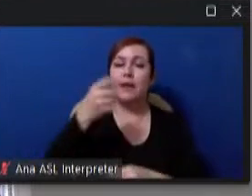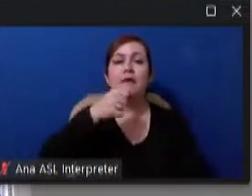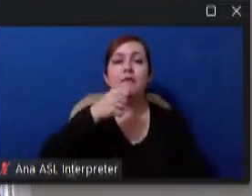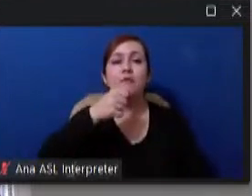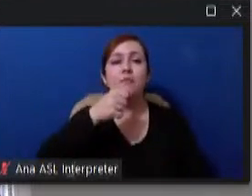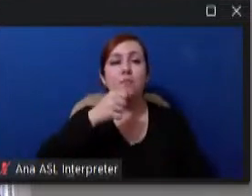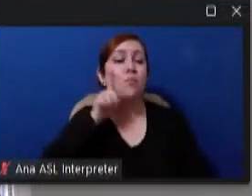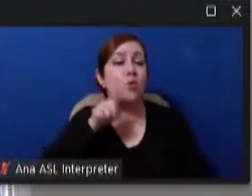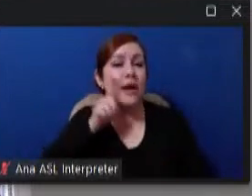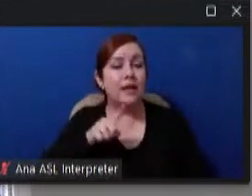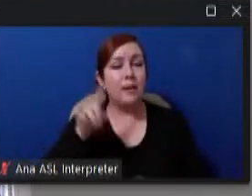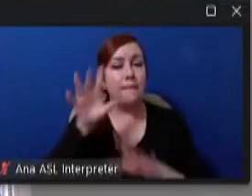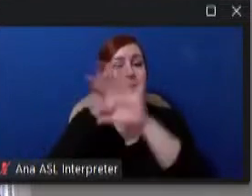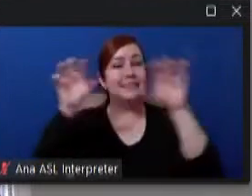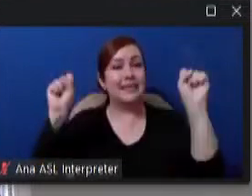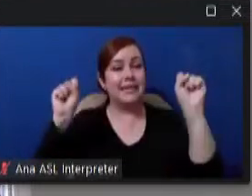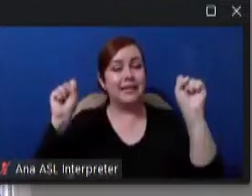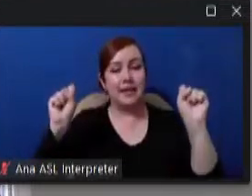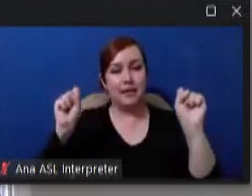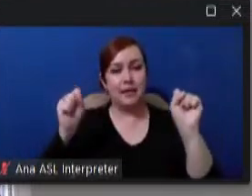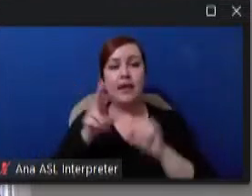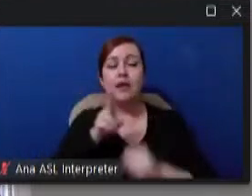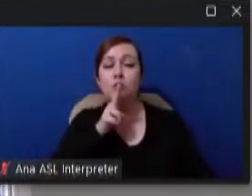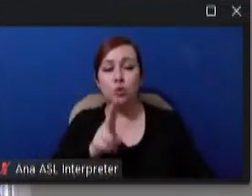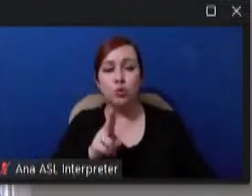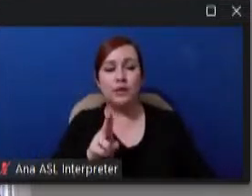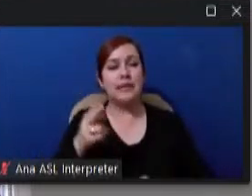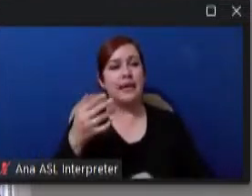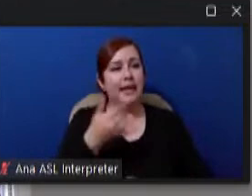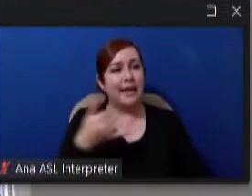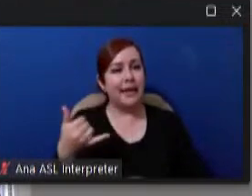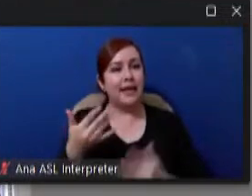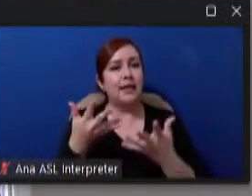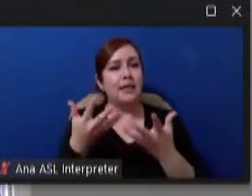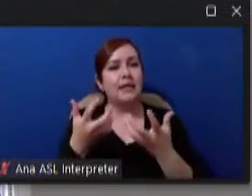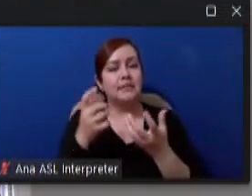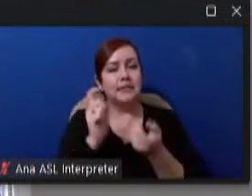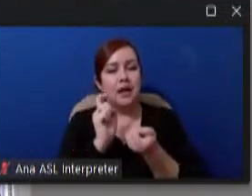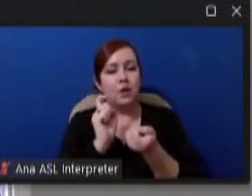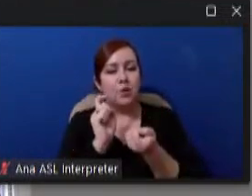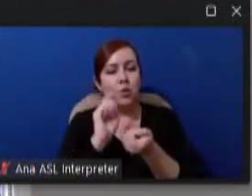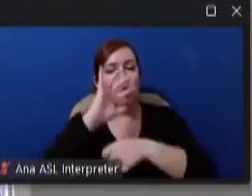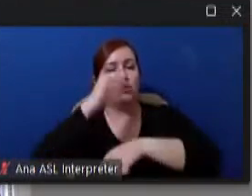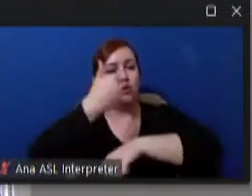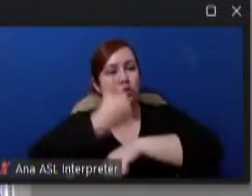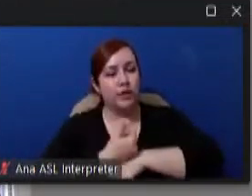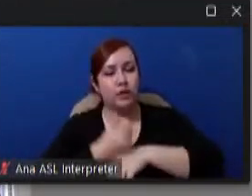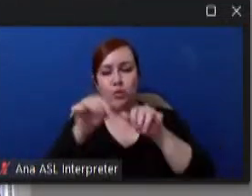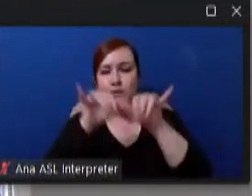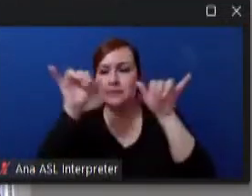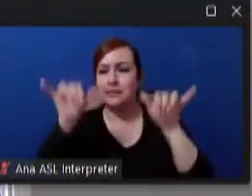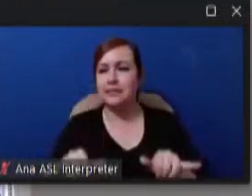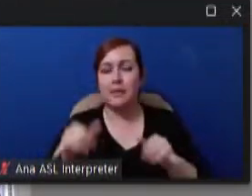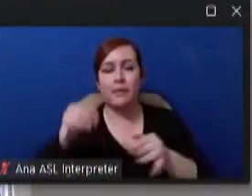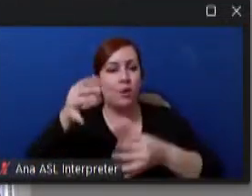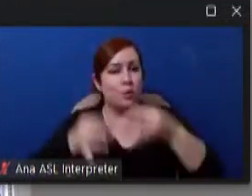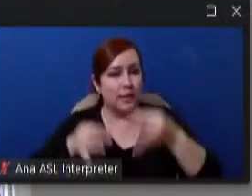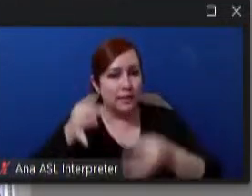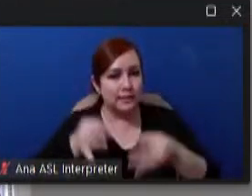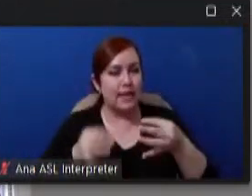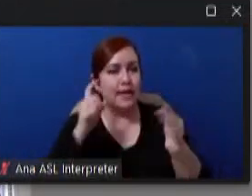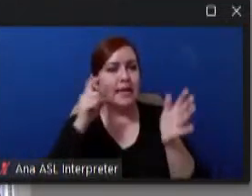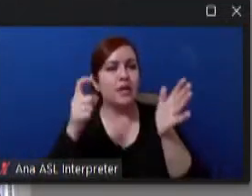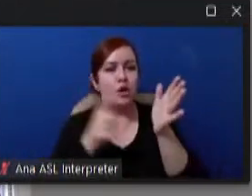is being led by the first woman president in our history. And this has